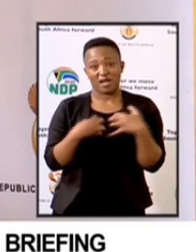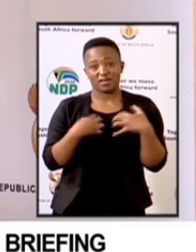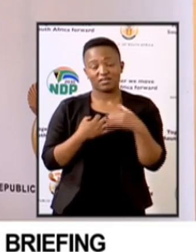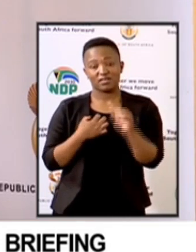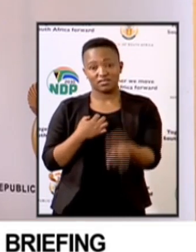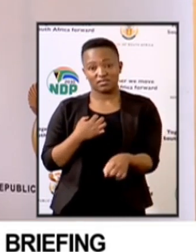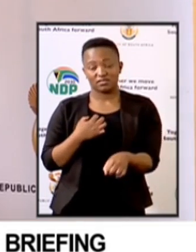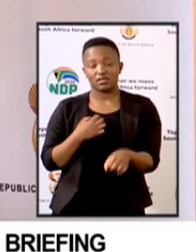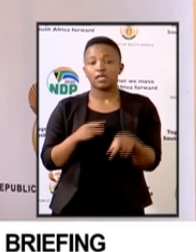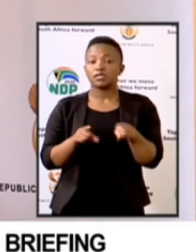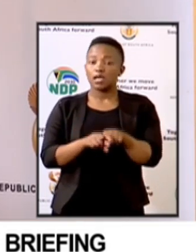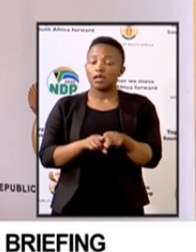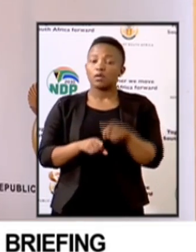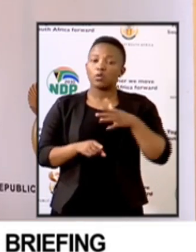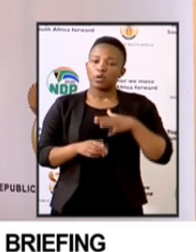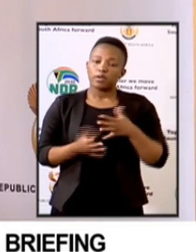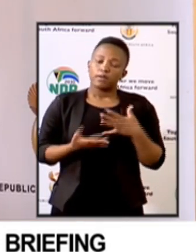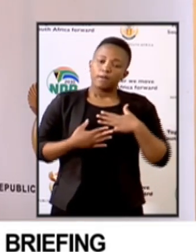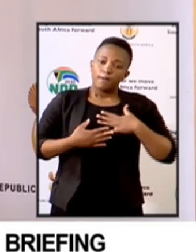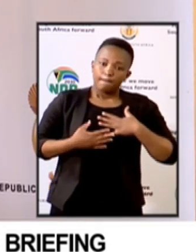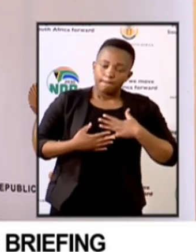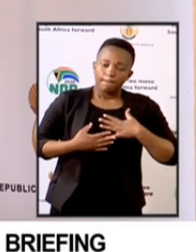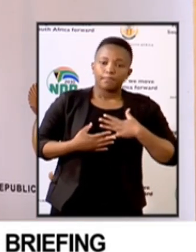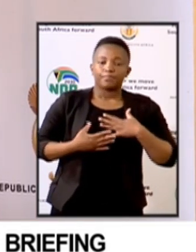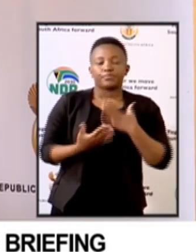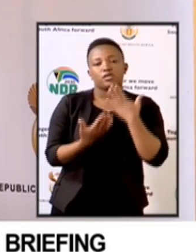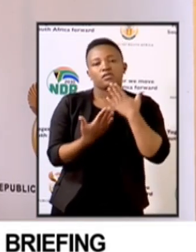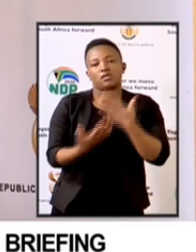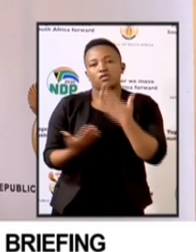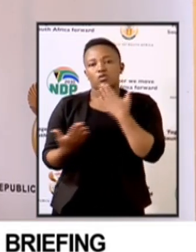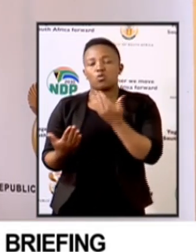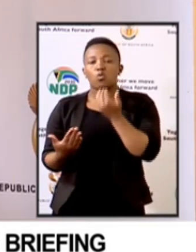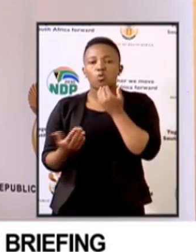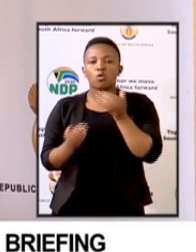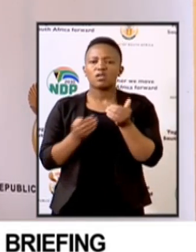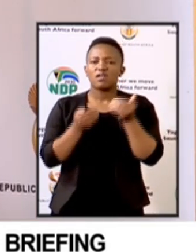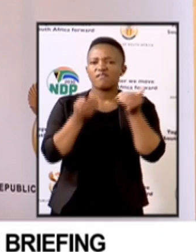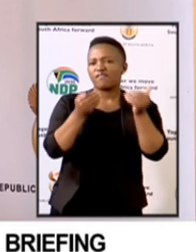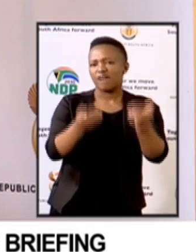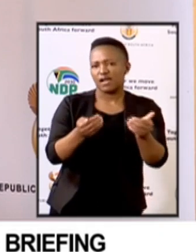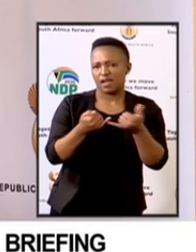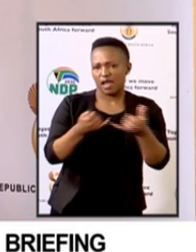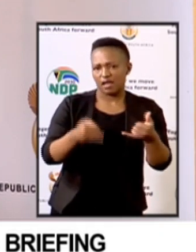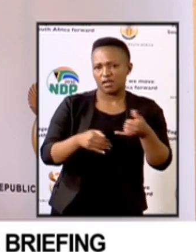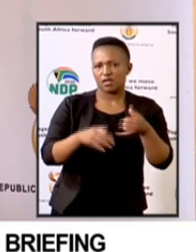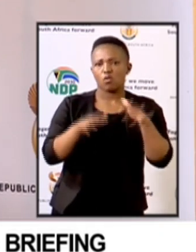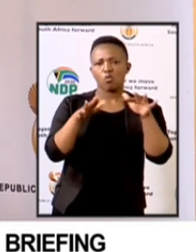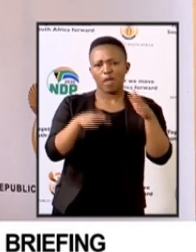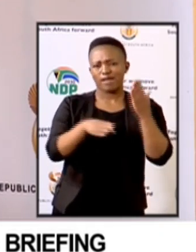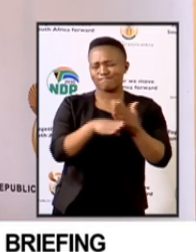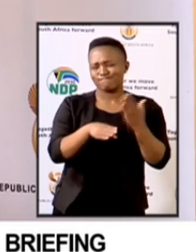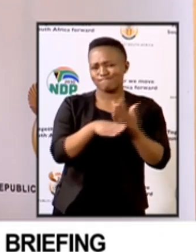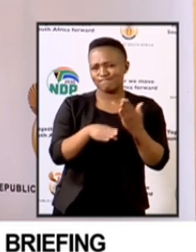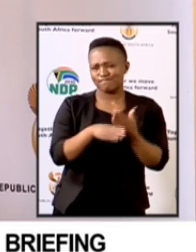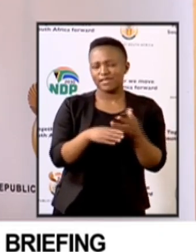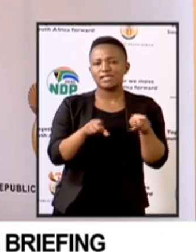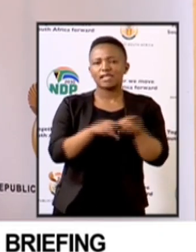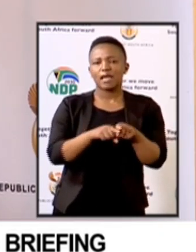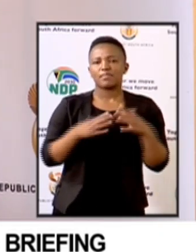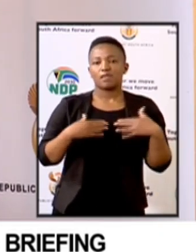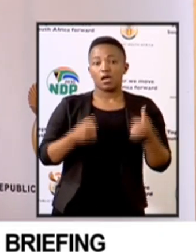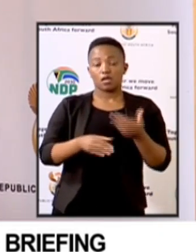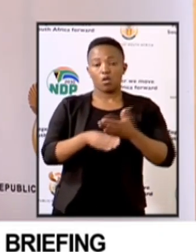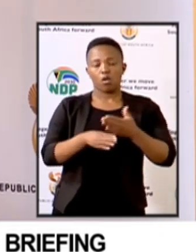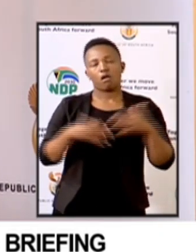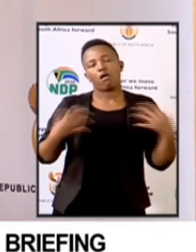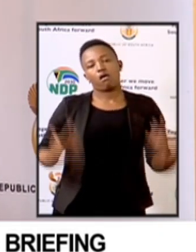also like to express our gratitude to essential and frontline public servants for their sterling work and